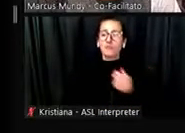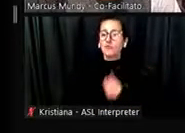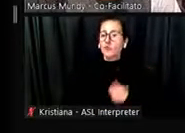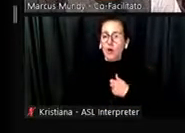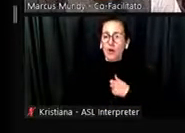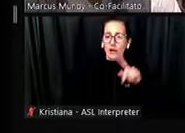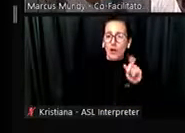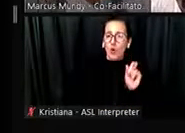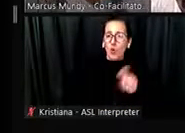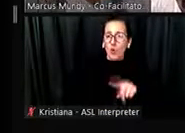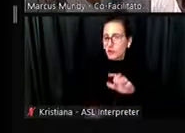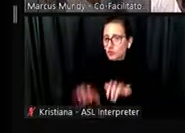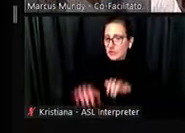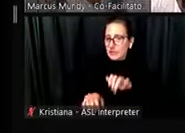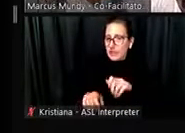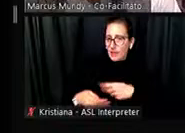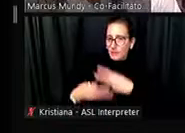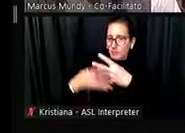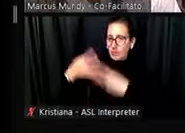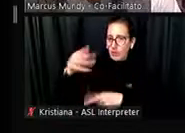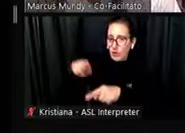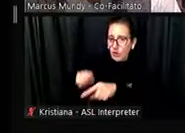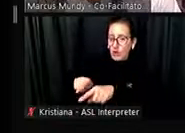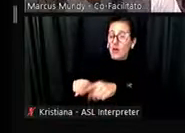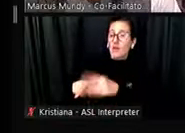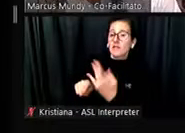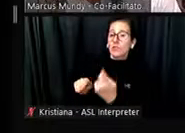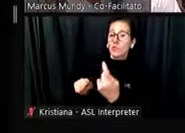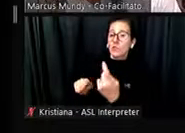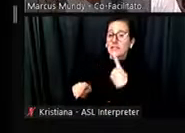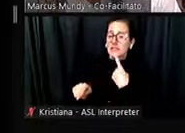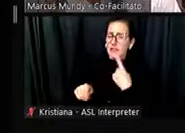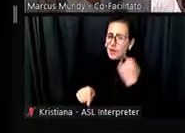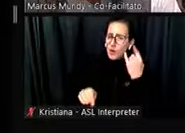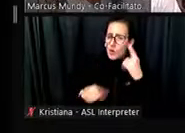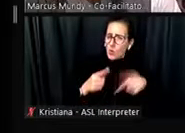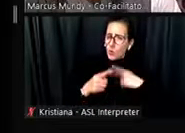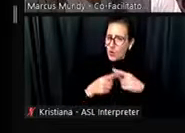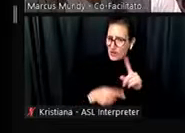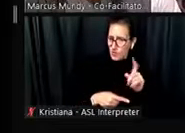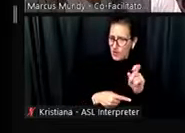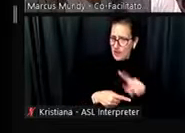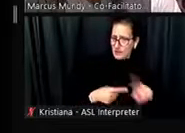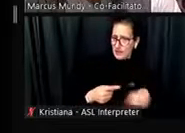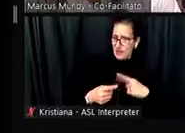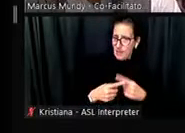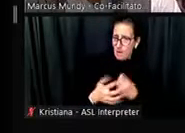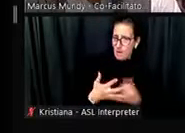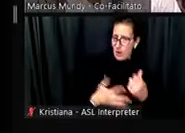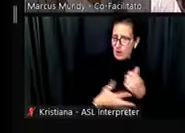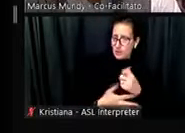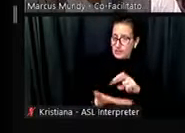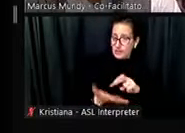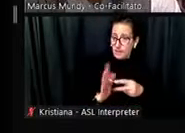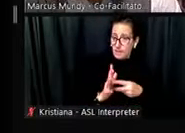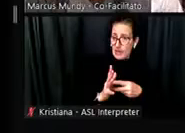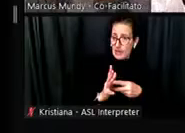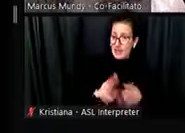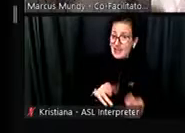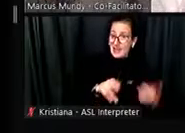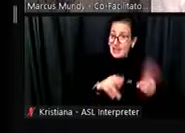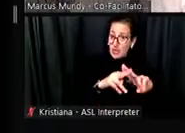the participants wants to know, when we ask for prioritizing, is it prioritizing in terms of increased spending or prioritizing